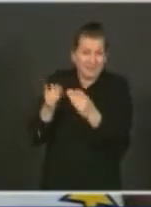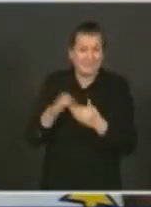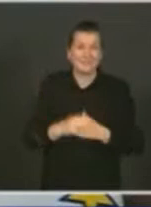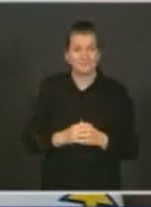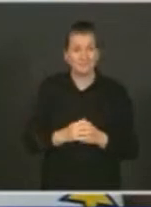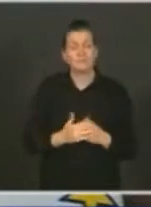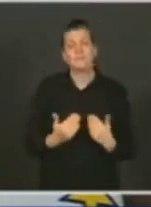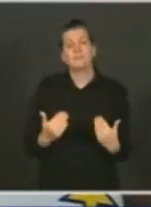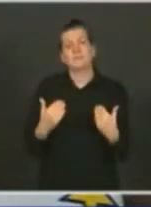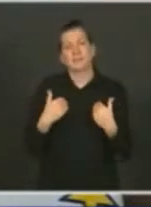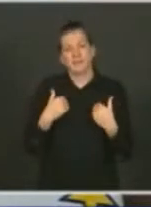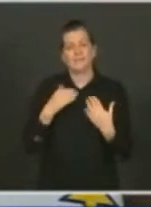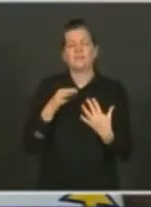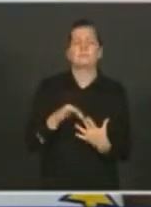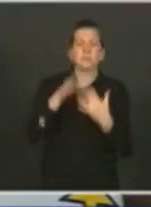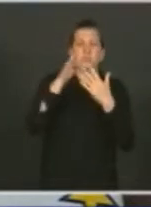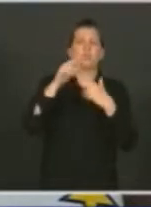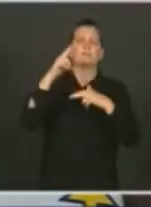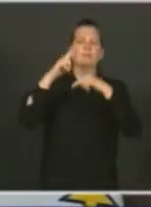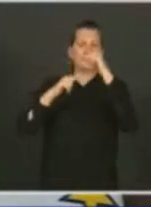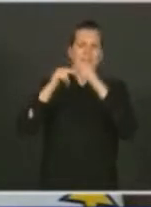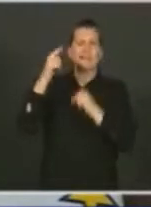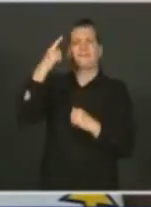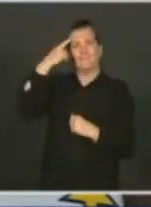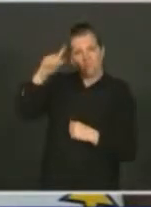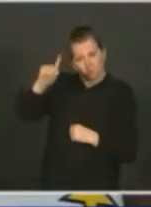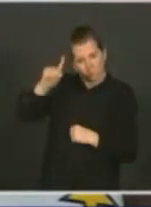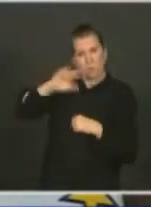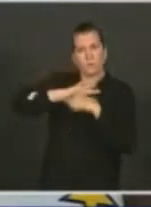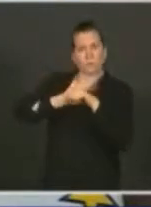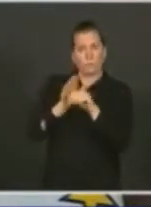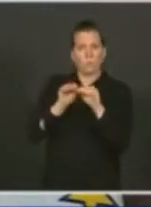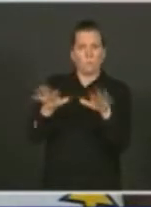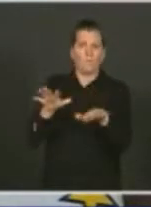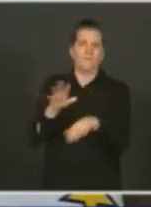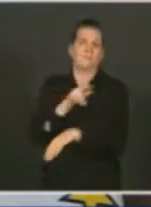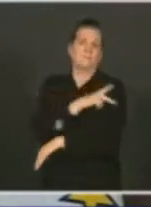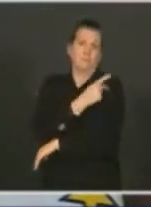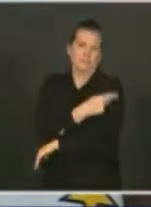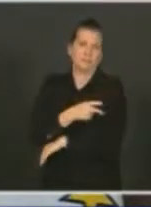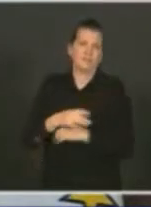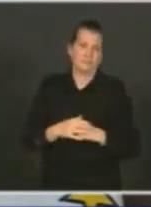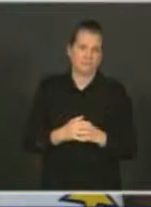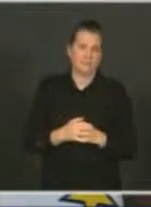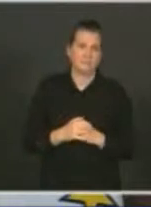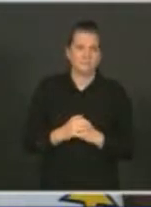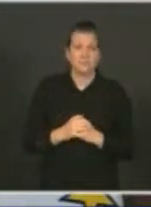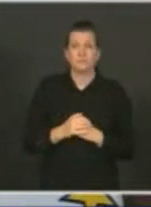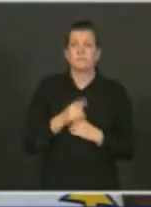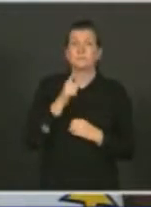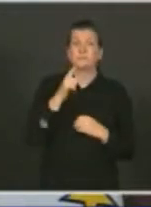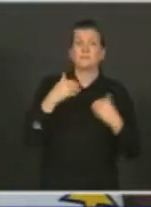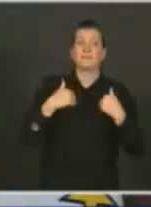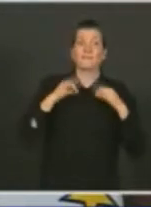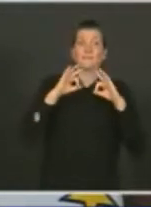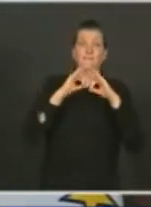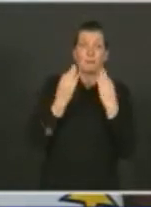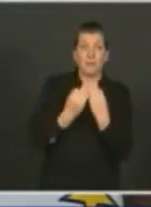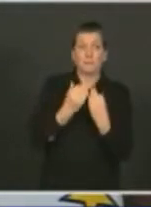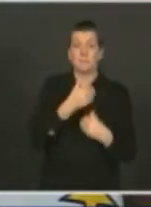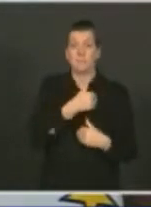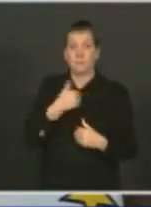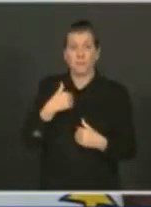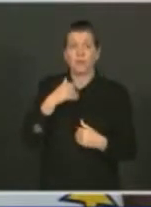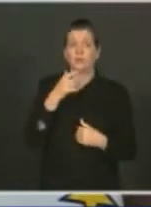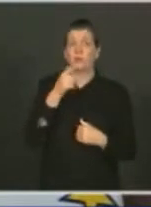special facilities that have COVID patients, and before we release somebody to you, they will be tested at least twice to be negative before you receive